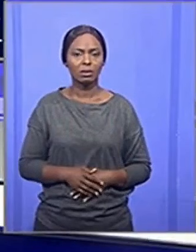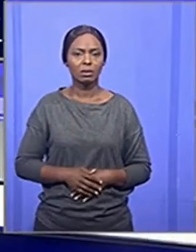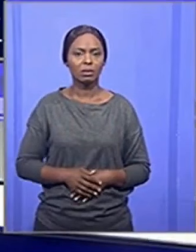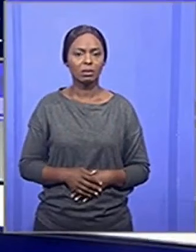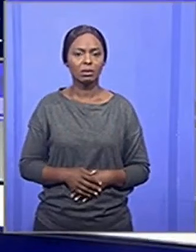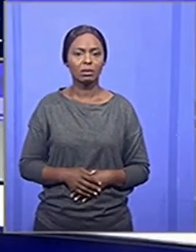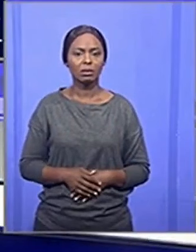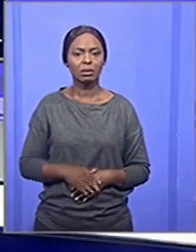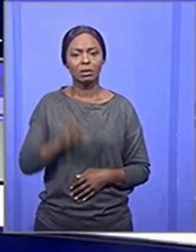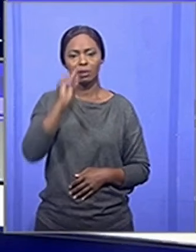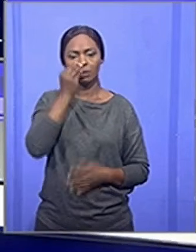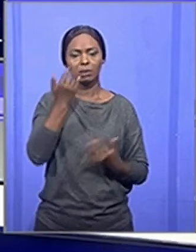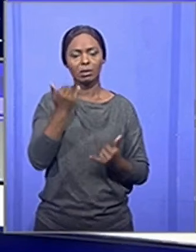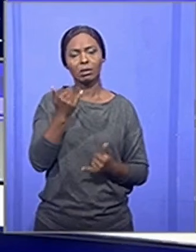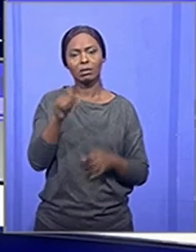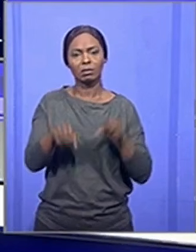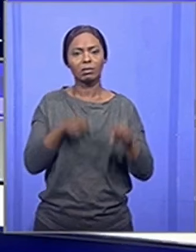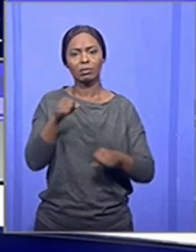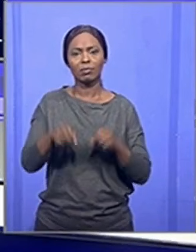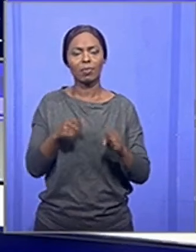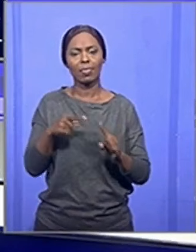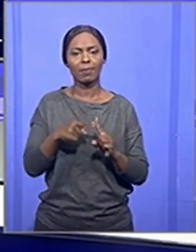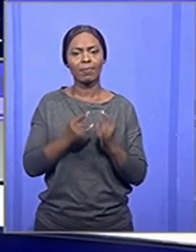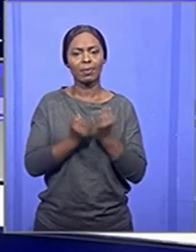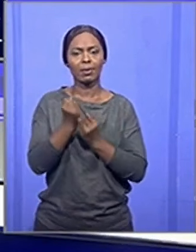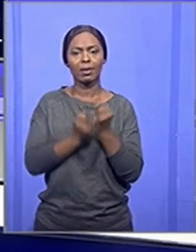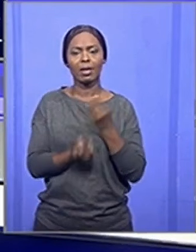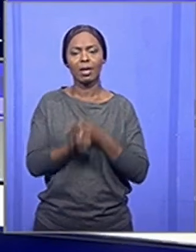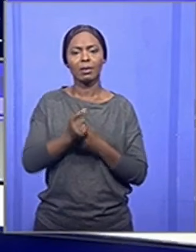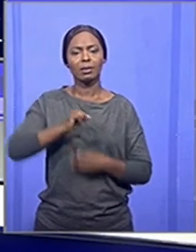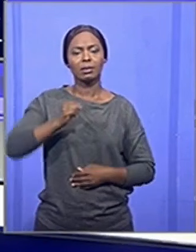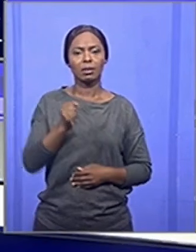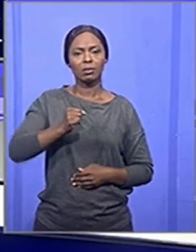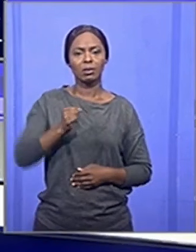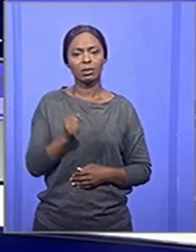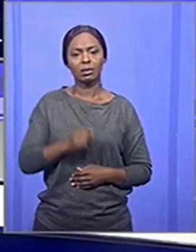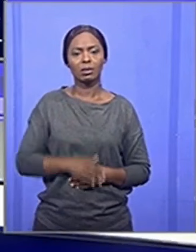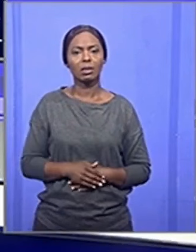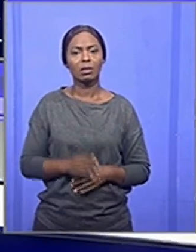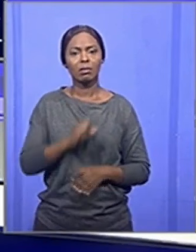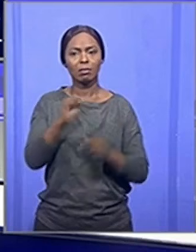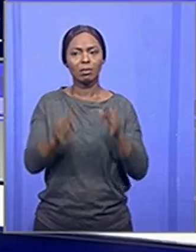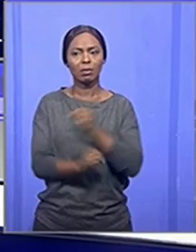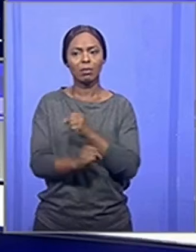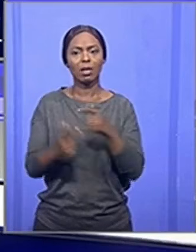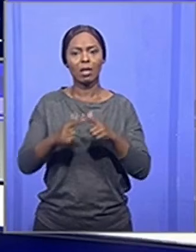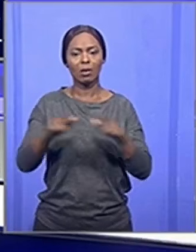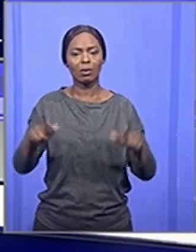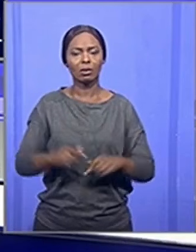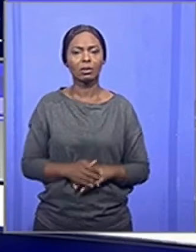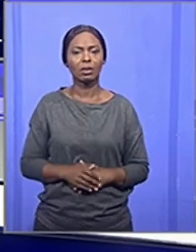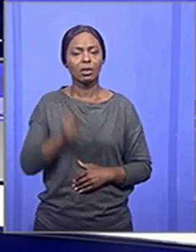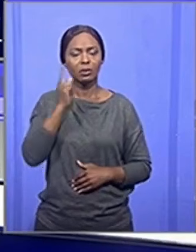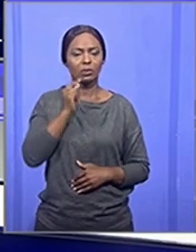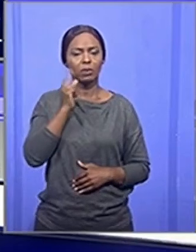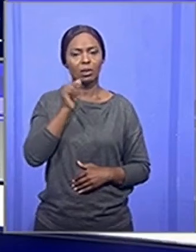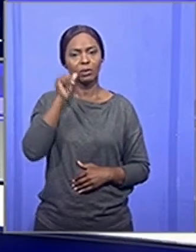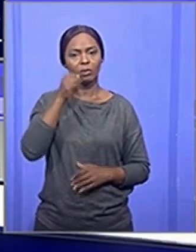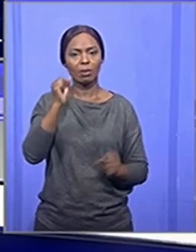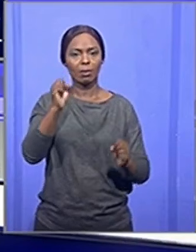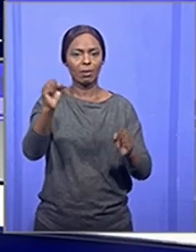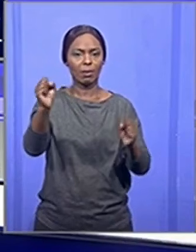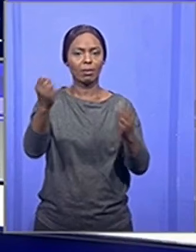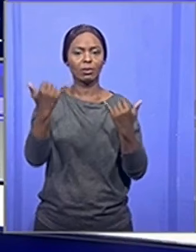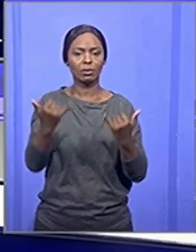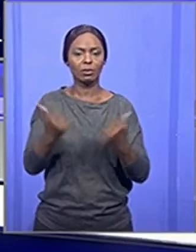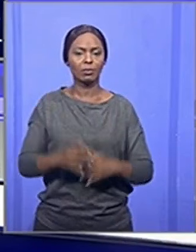mo ditaba tseno ke tsa mojao di baesekele o fedileng ka jele o no tshwaretse Stellenbosch ditaba tsa ka jeno di fella mona fona ditaba tsa Setswana ho sane ka hora ya